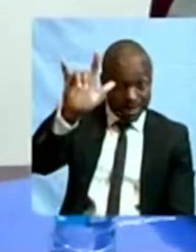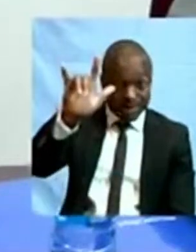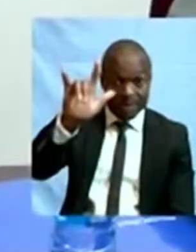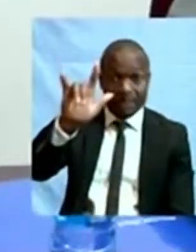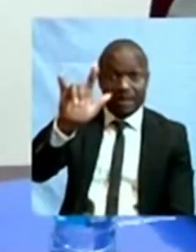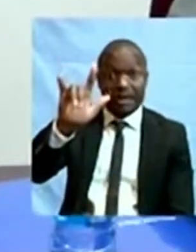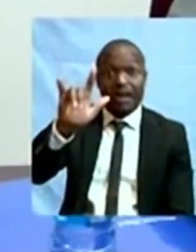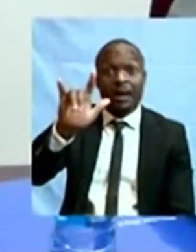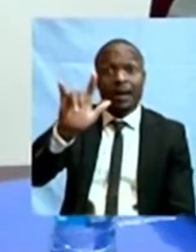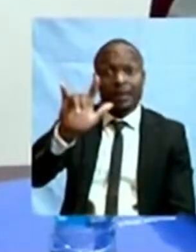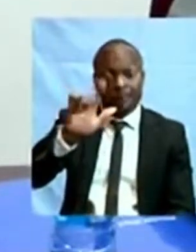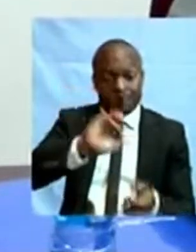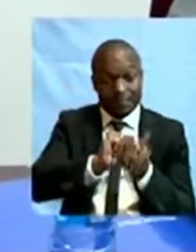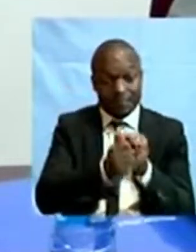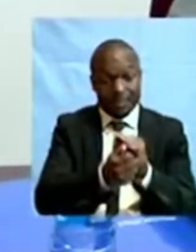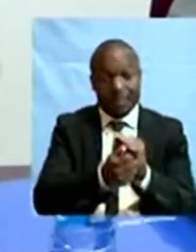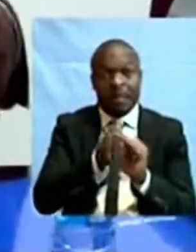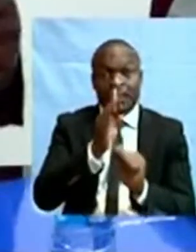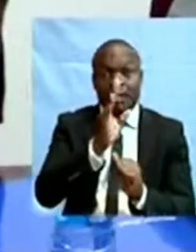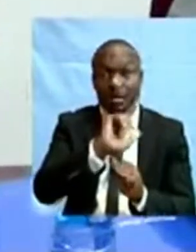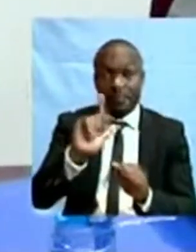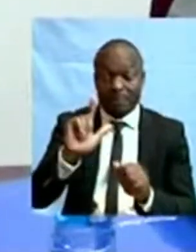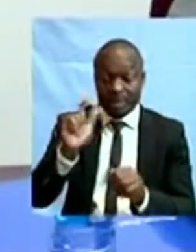10, they